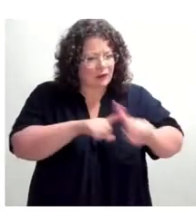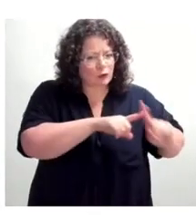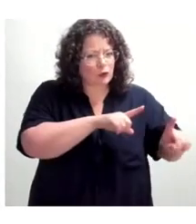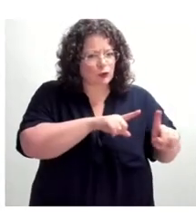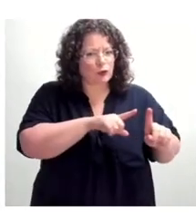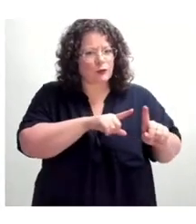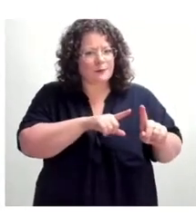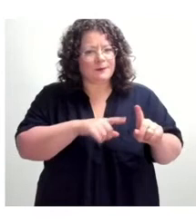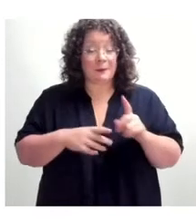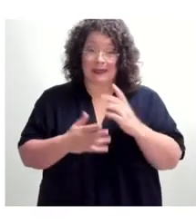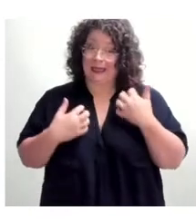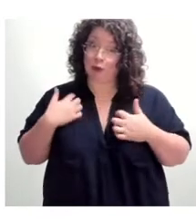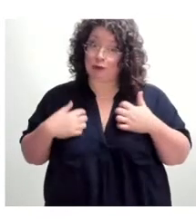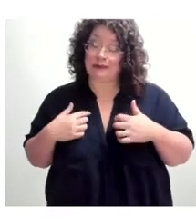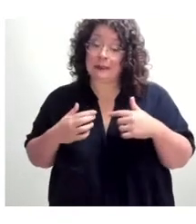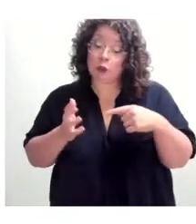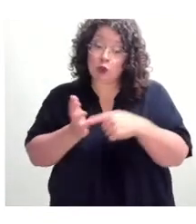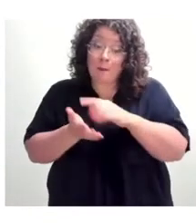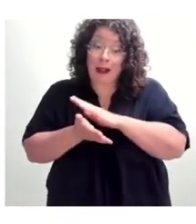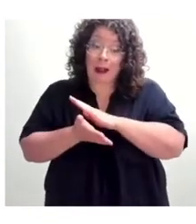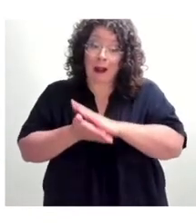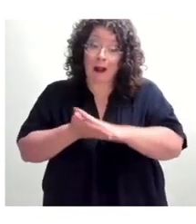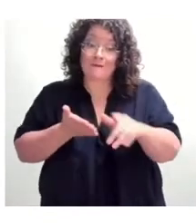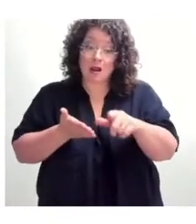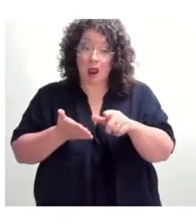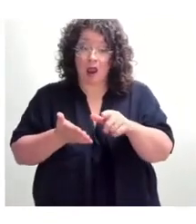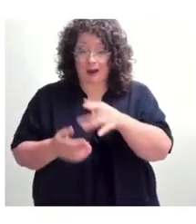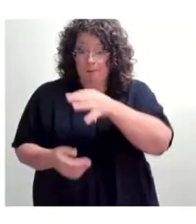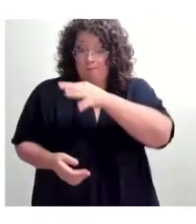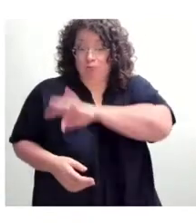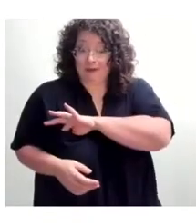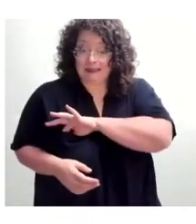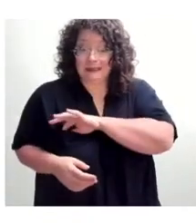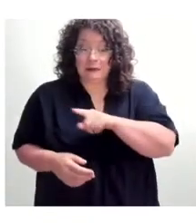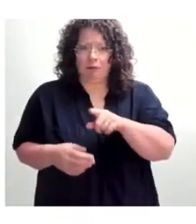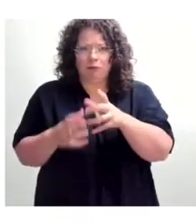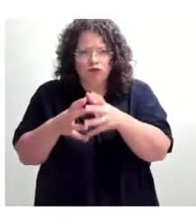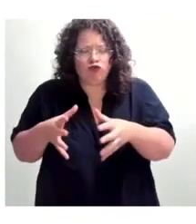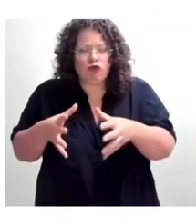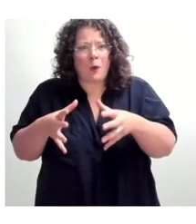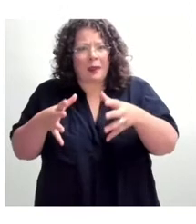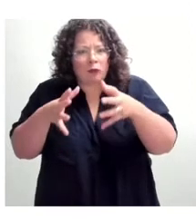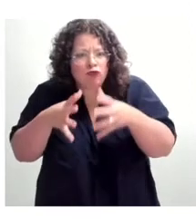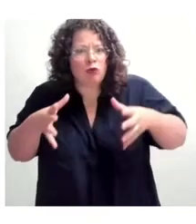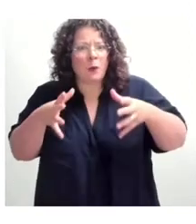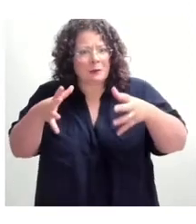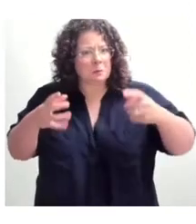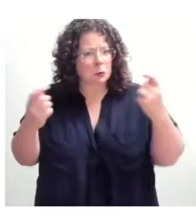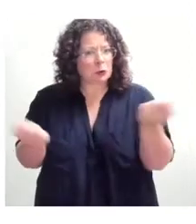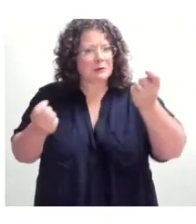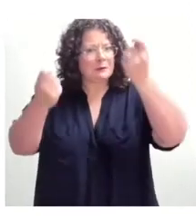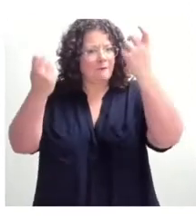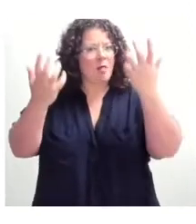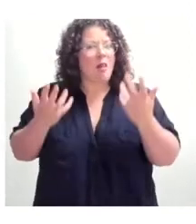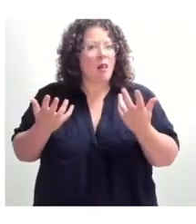clothes to shooting the television commercial to the people that featured in the clothing were people with disability. So it was sort of